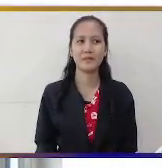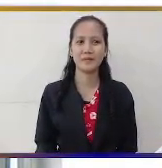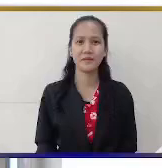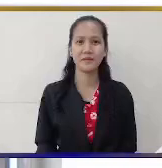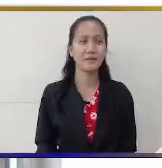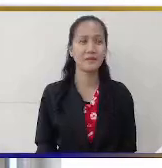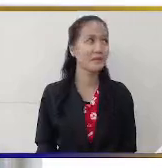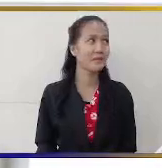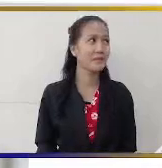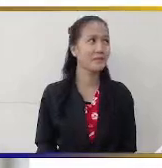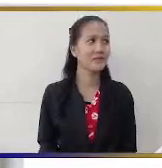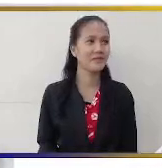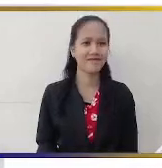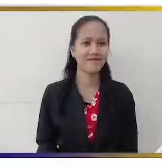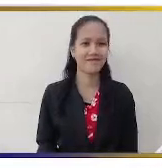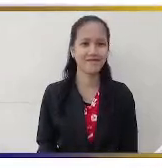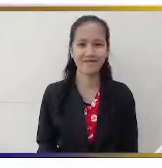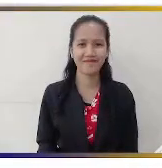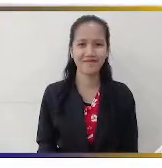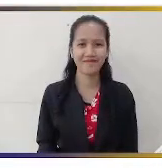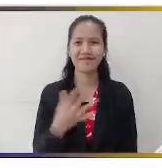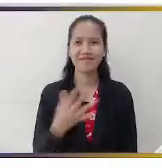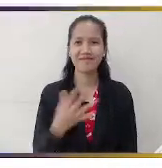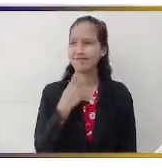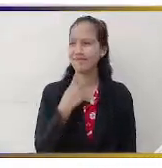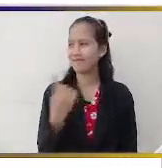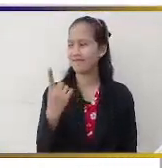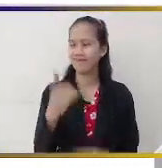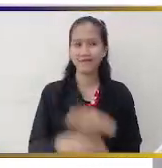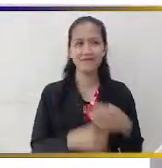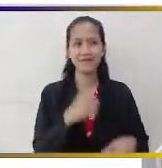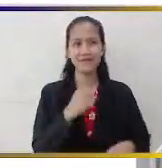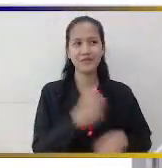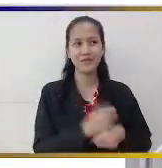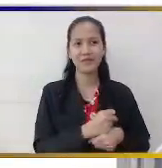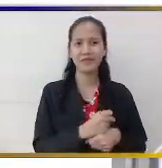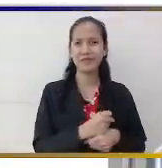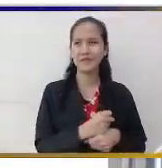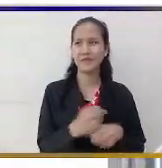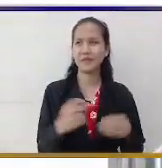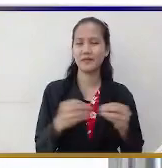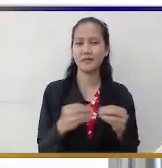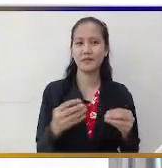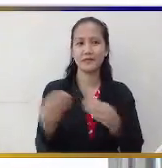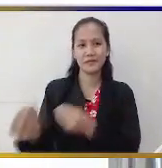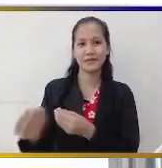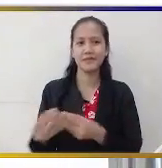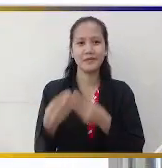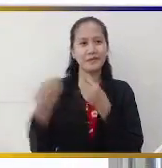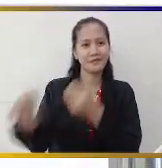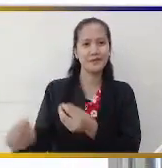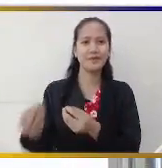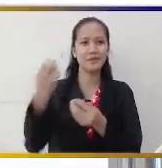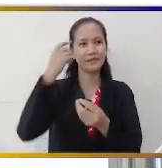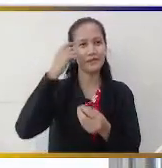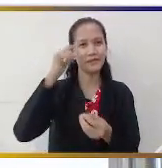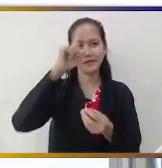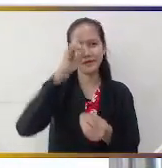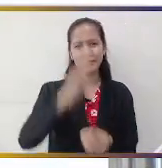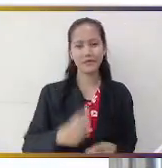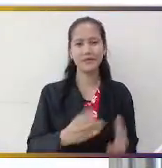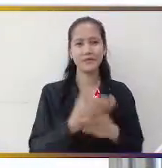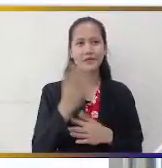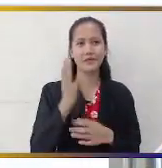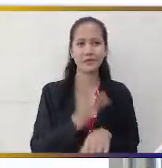And I lived sacrificially, giving and giving, sold the house we were in, moved over to a little apartment. My wife and I had a bit of a